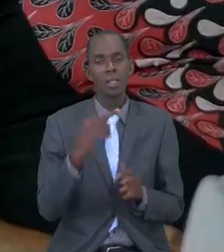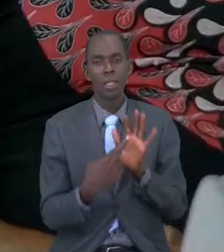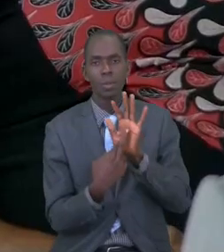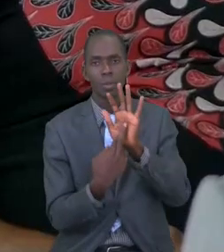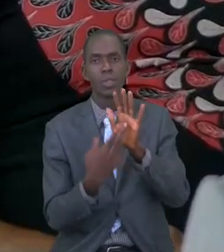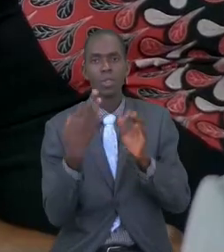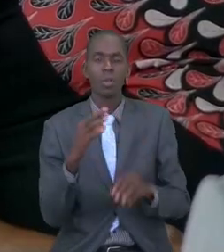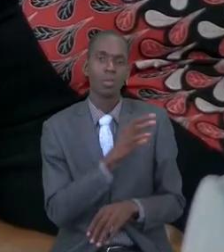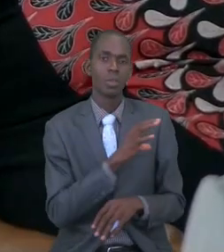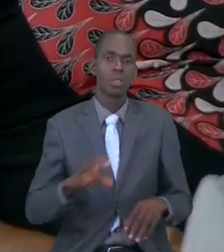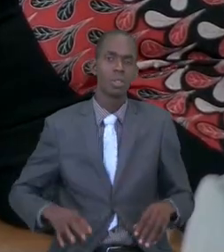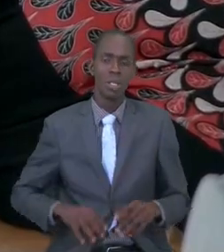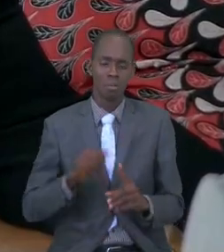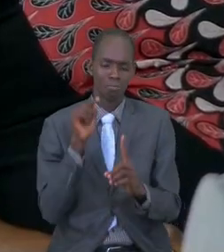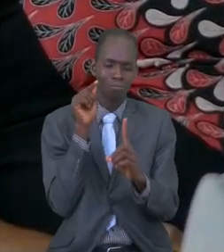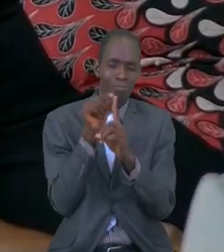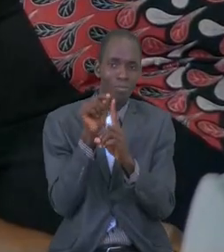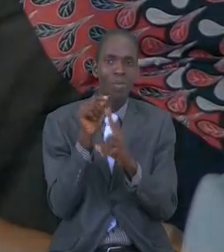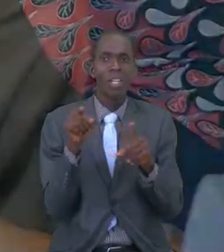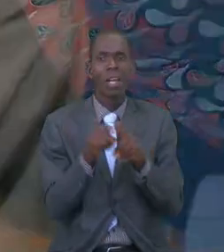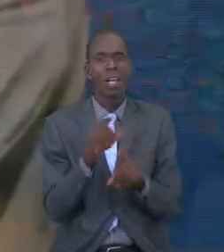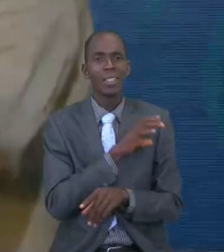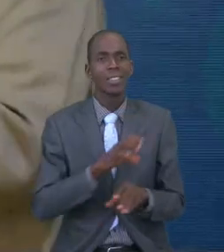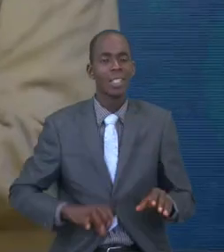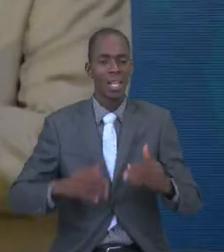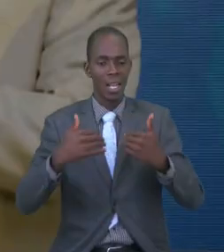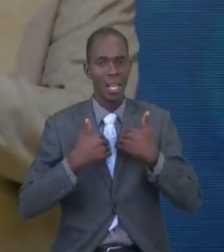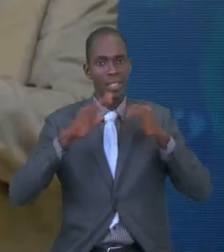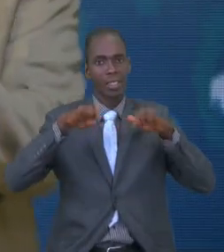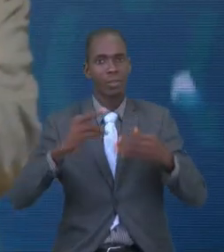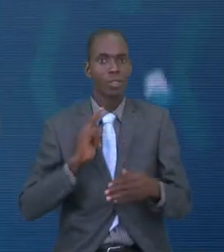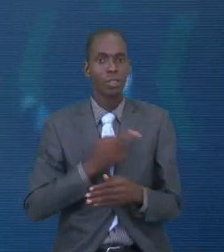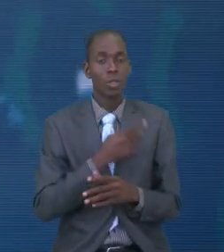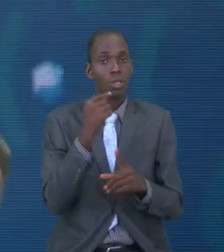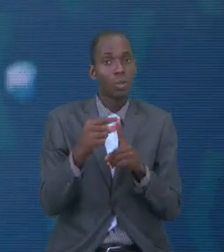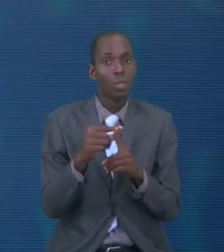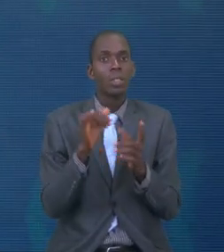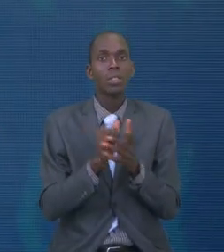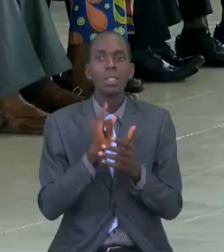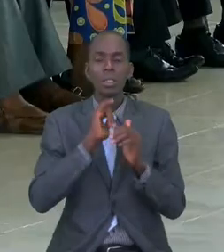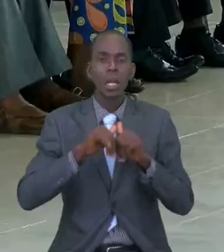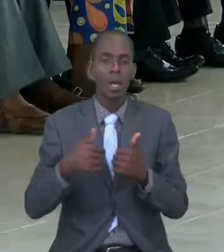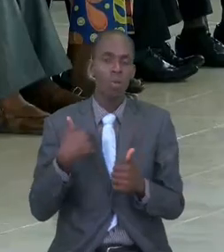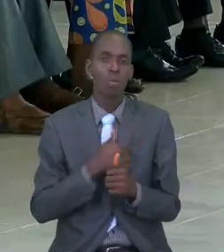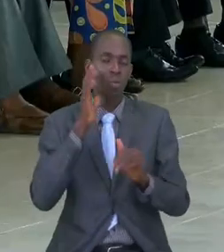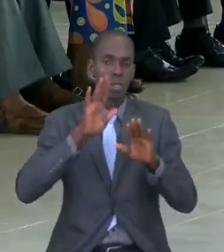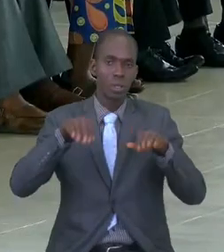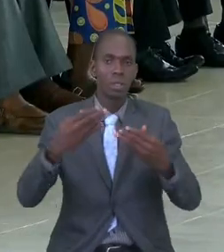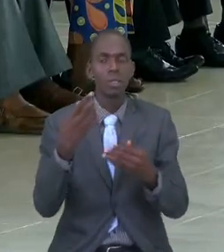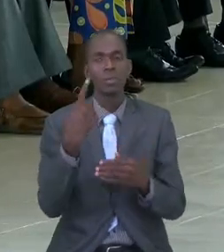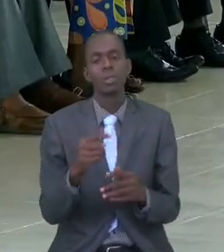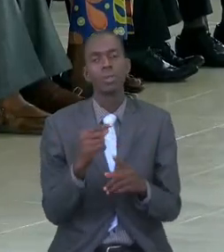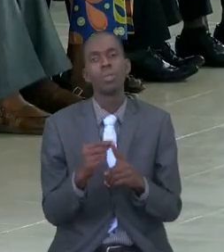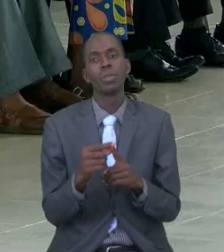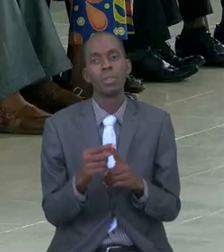Christ. Exactly as Christ has given us the message, that is how we're going to deliver the message. You know, the